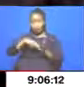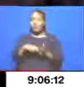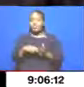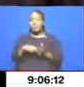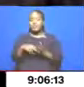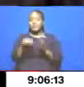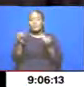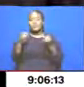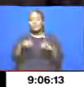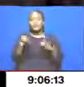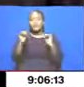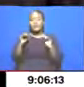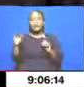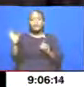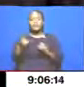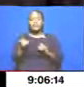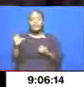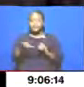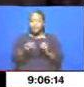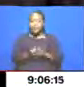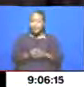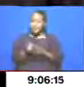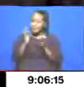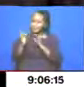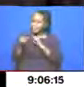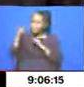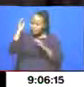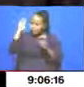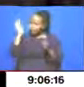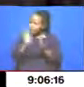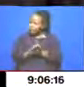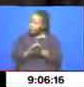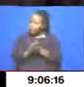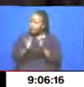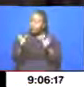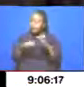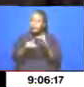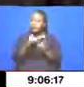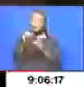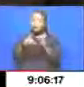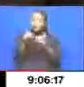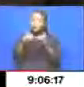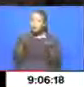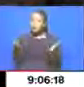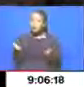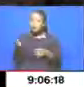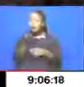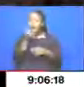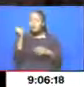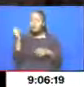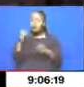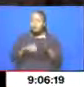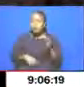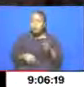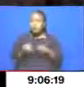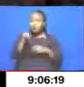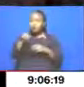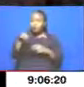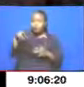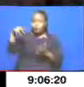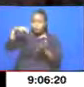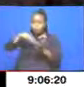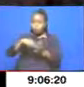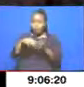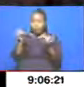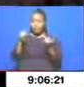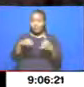independent candidate. If you do not believe in party processes, the best thing is you go as a independent